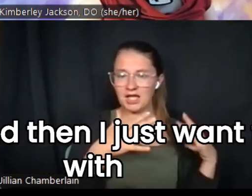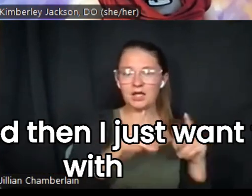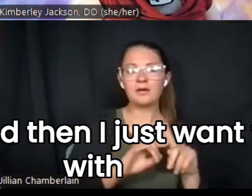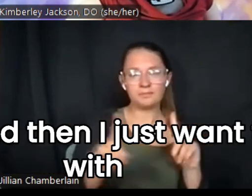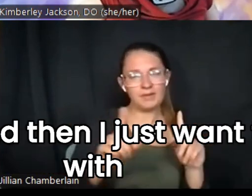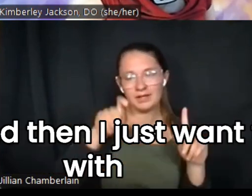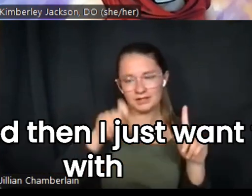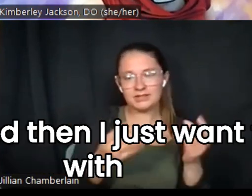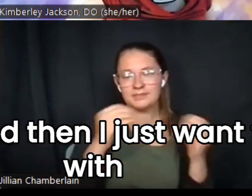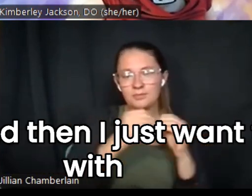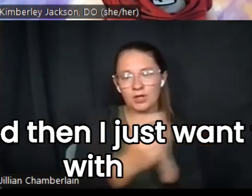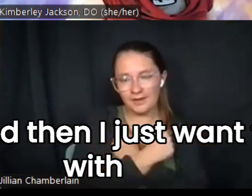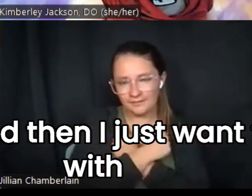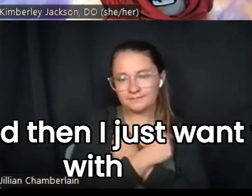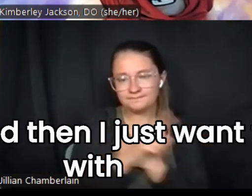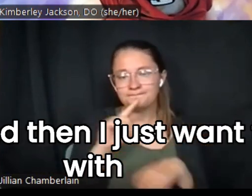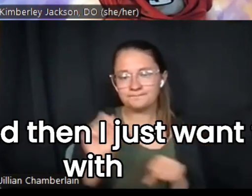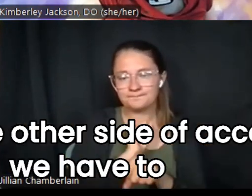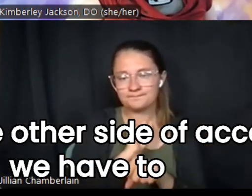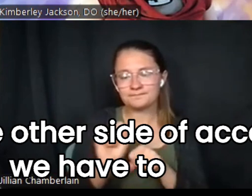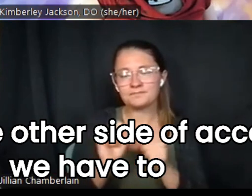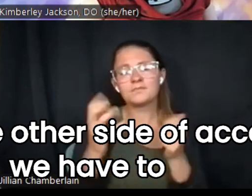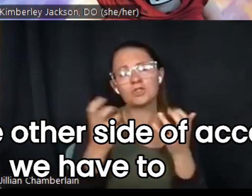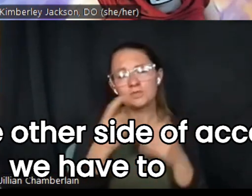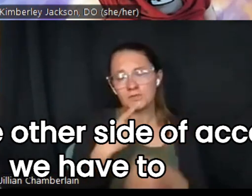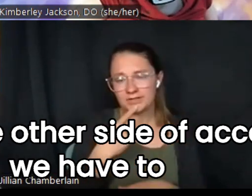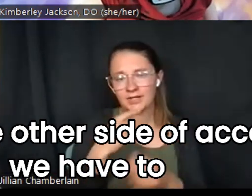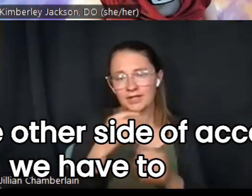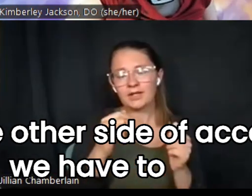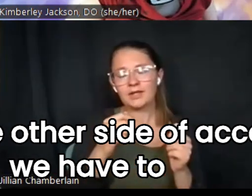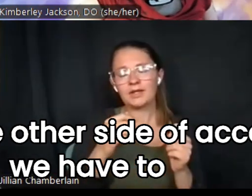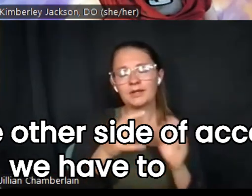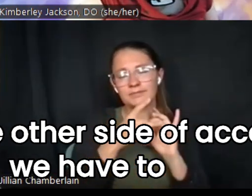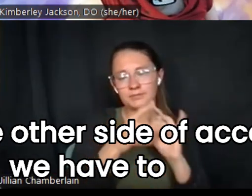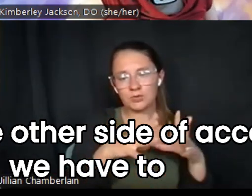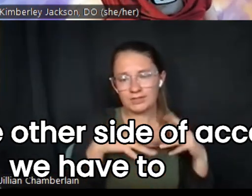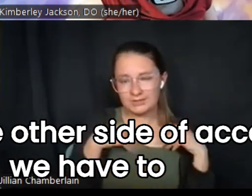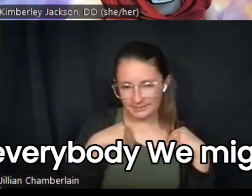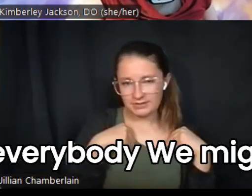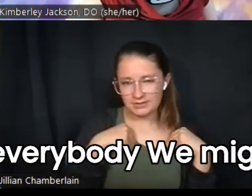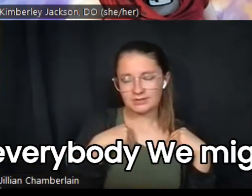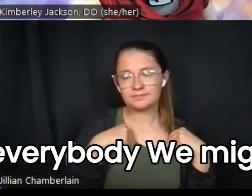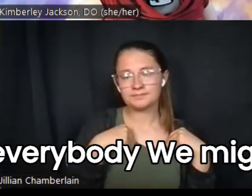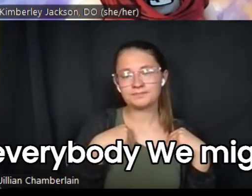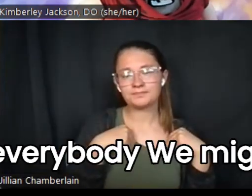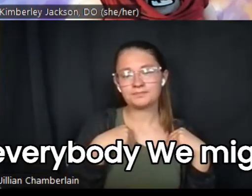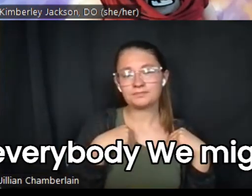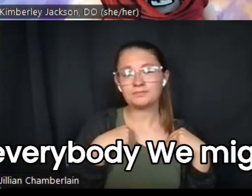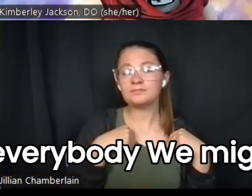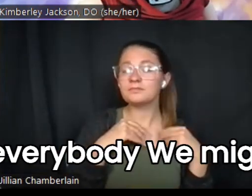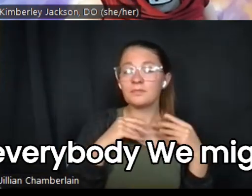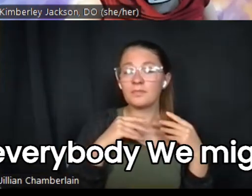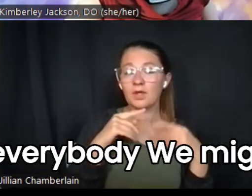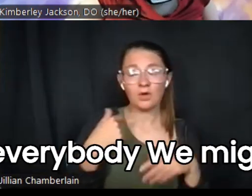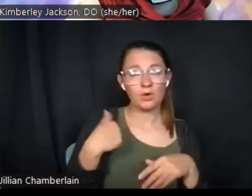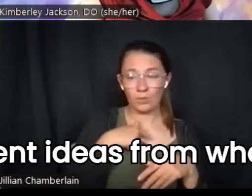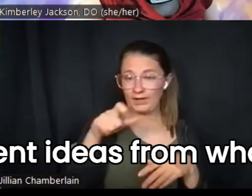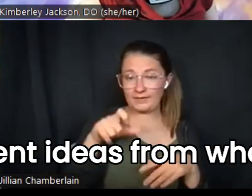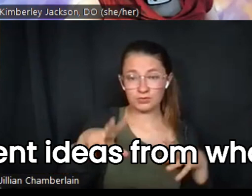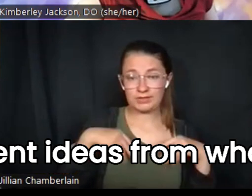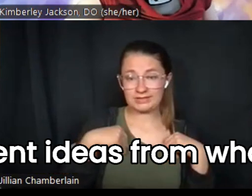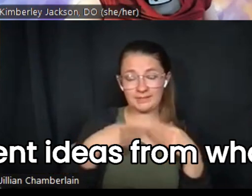more love. And then I just want to say too, with acceptance, the other side of acceptance is we have to accept everybody. We might